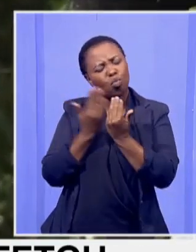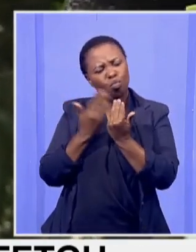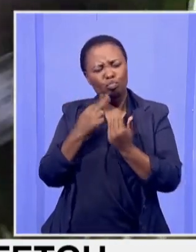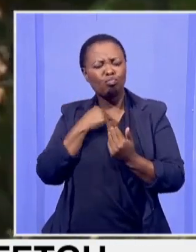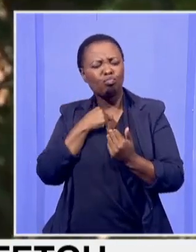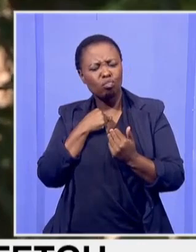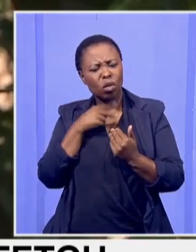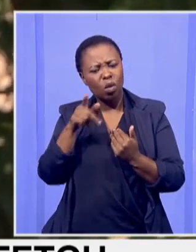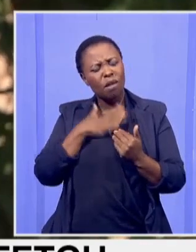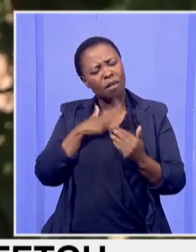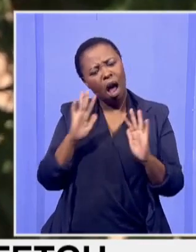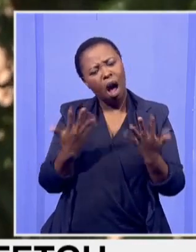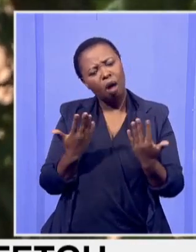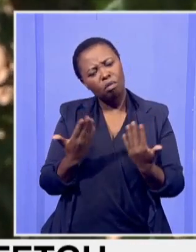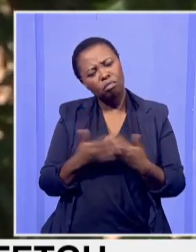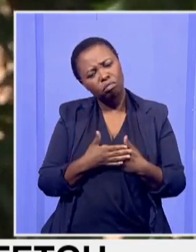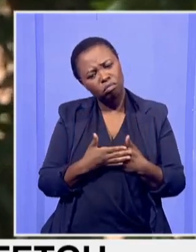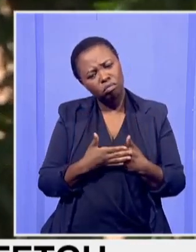how do you feel now?